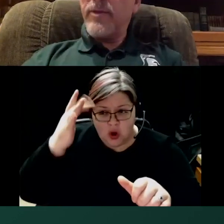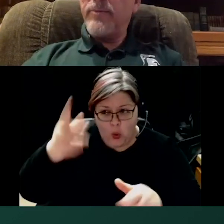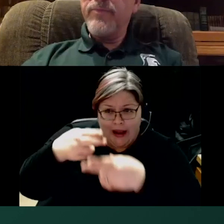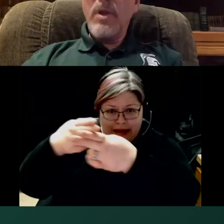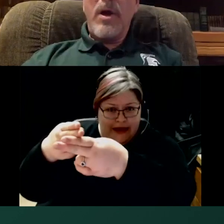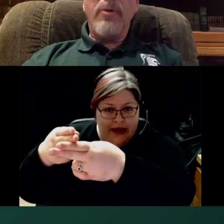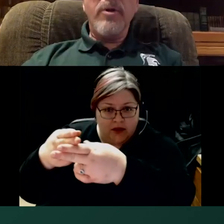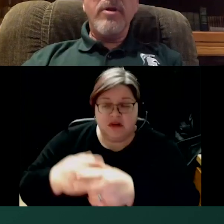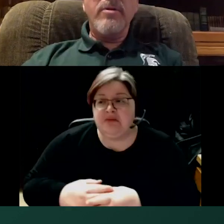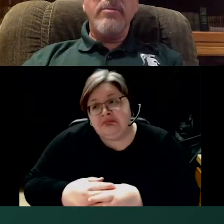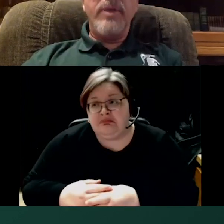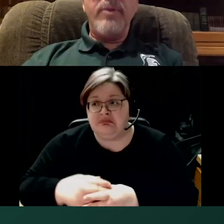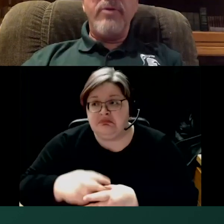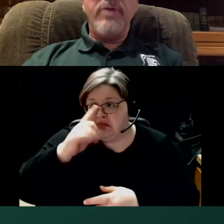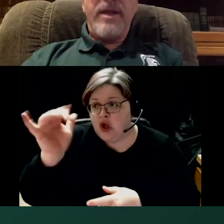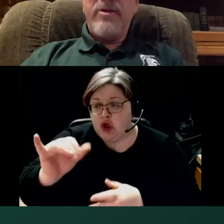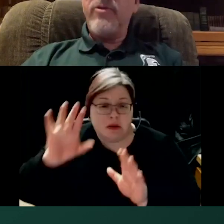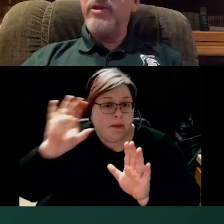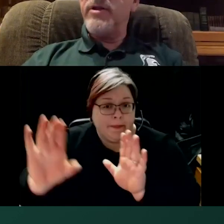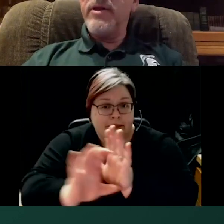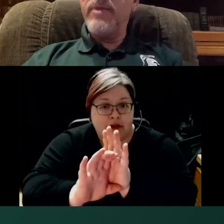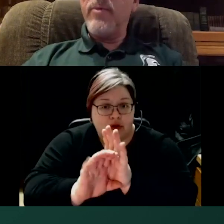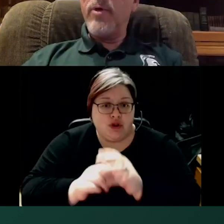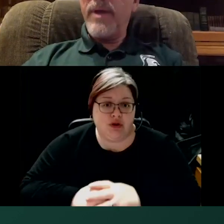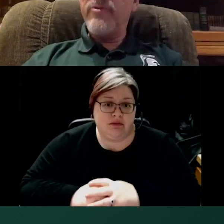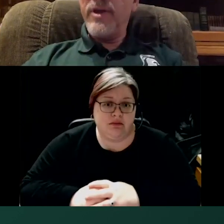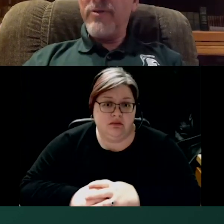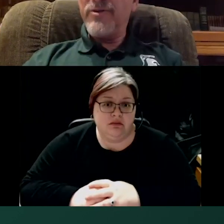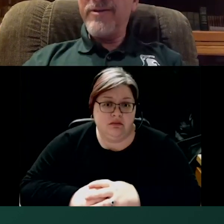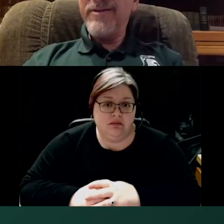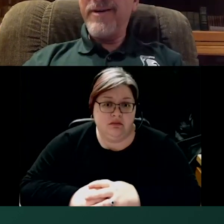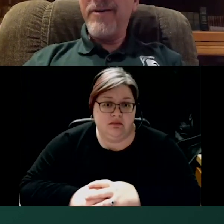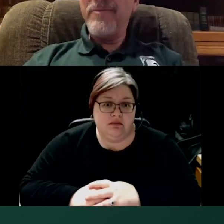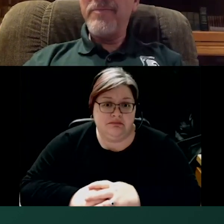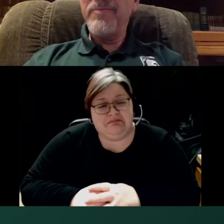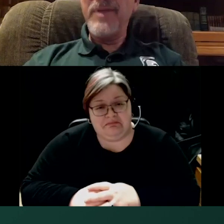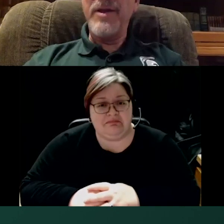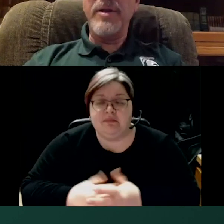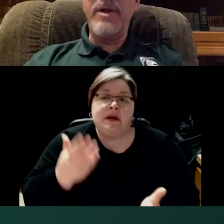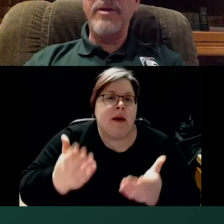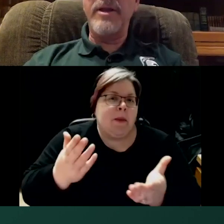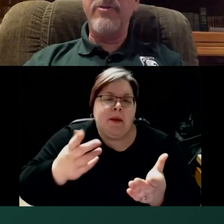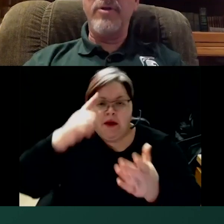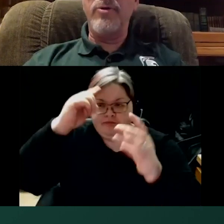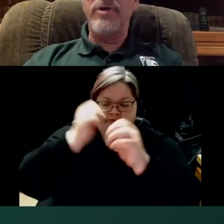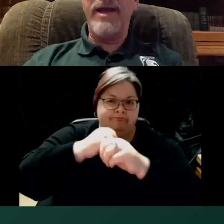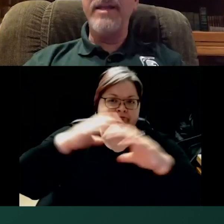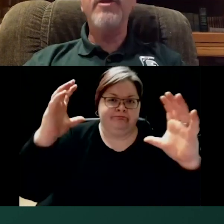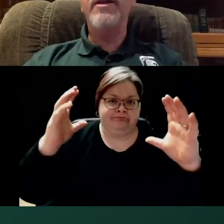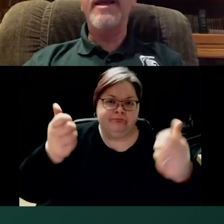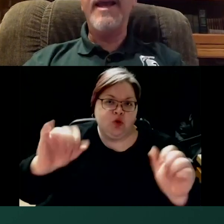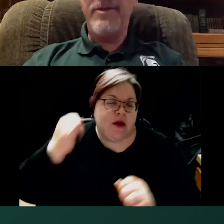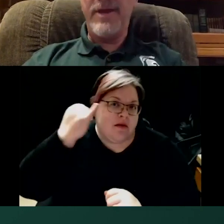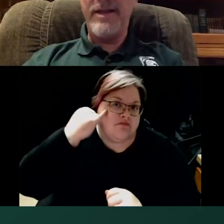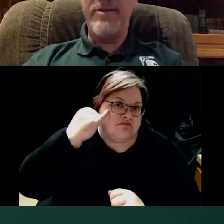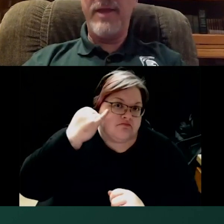like them. Others, people, I guess you just need a little bit more imagination, um, because some constellations don't look